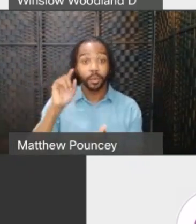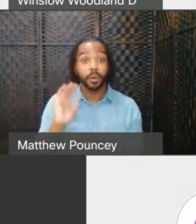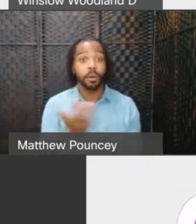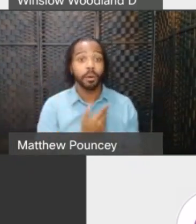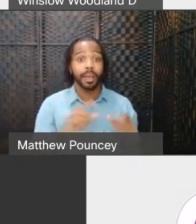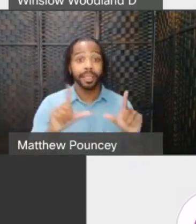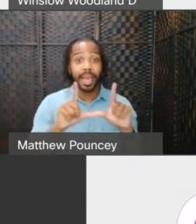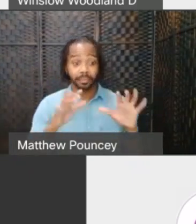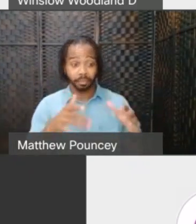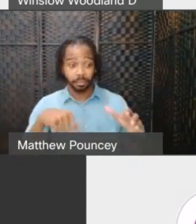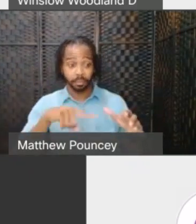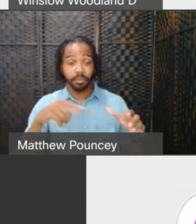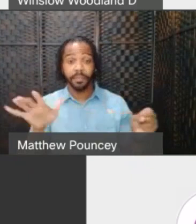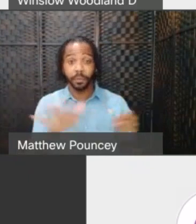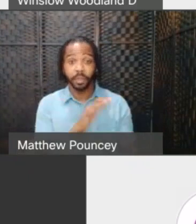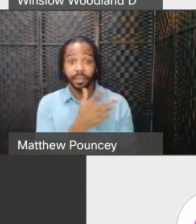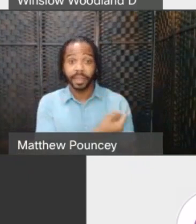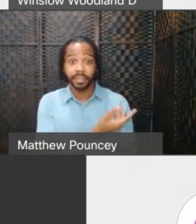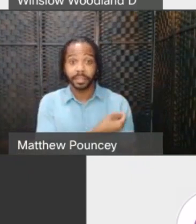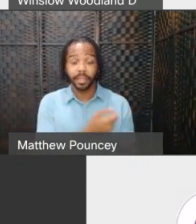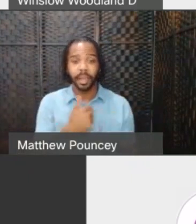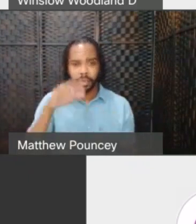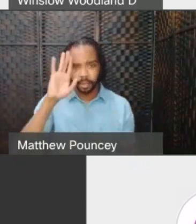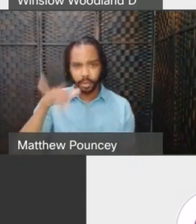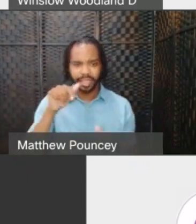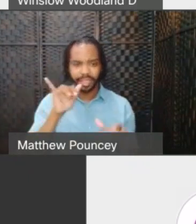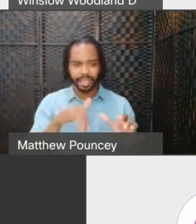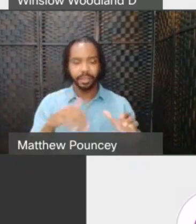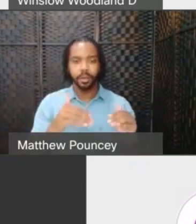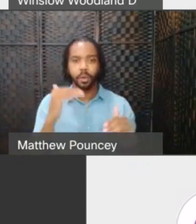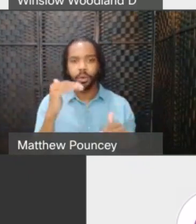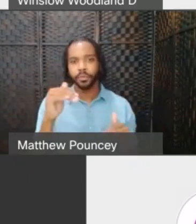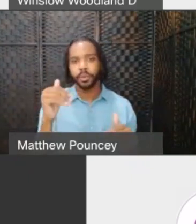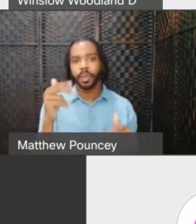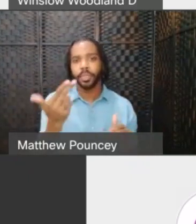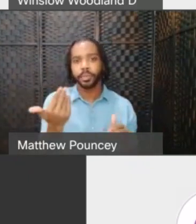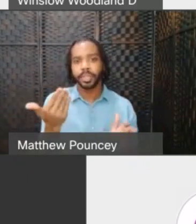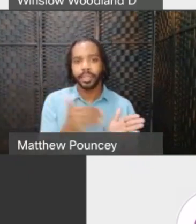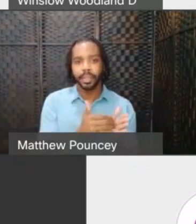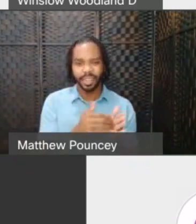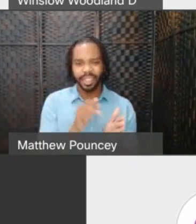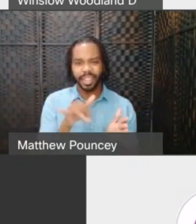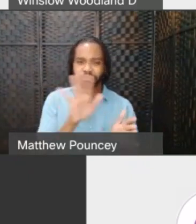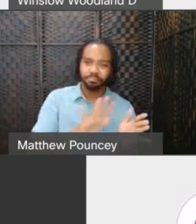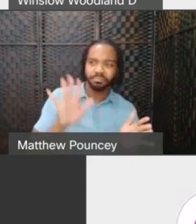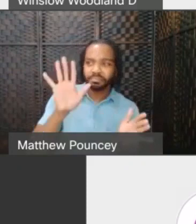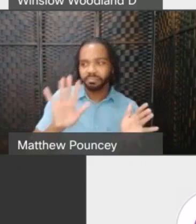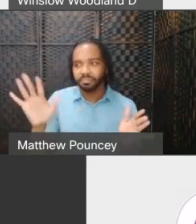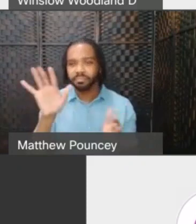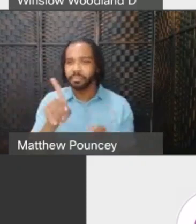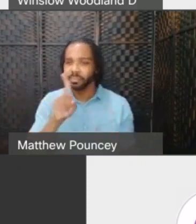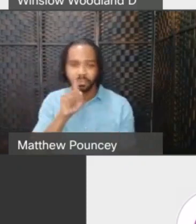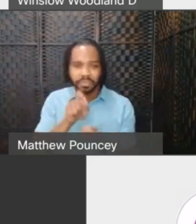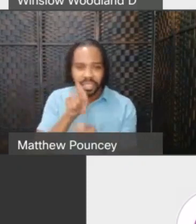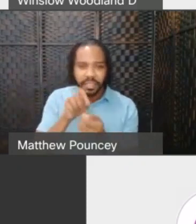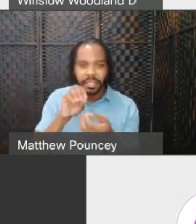and those that are fully vaccinated, I know that it's over 13,000. Those are just rough numbers without doing